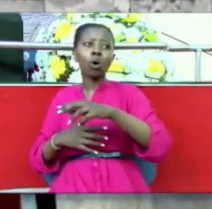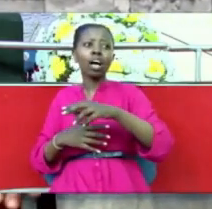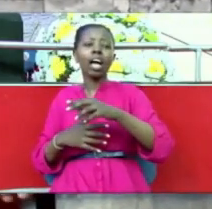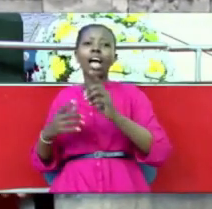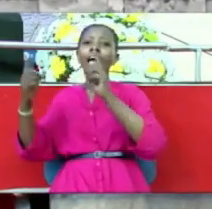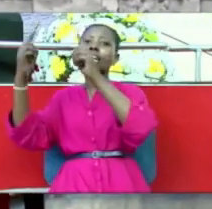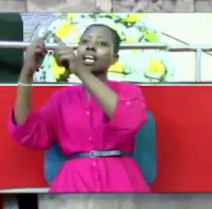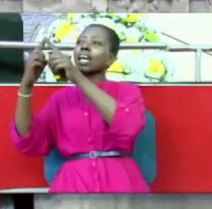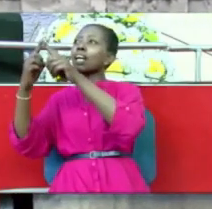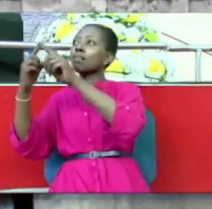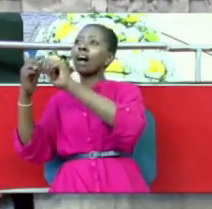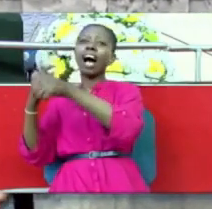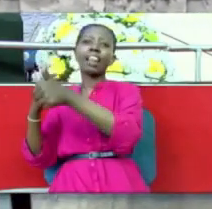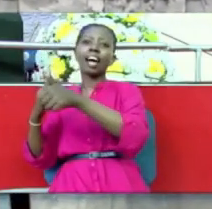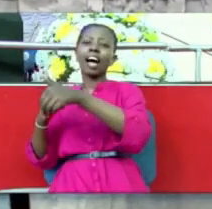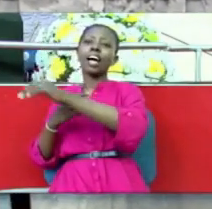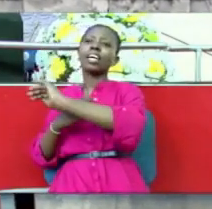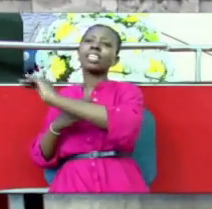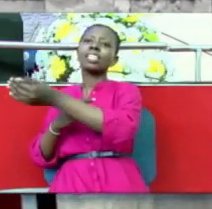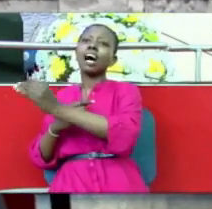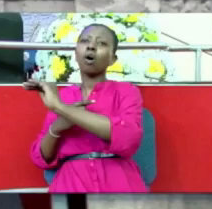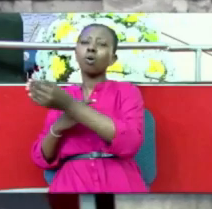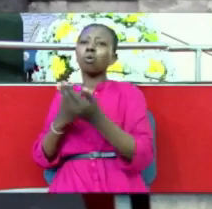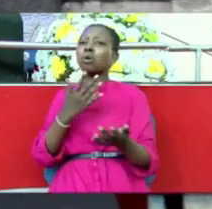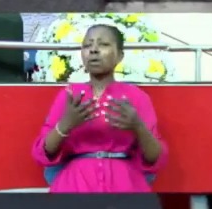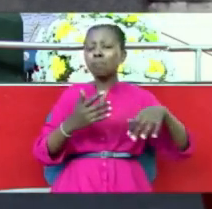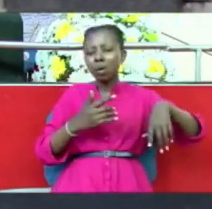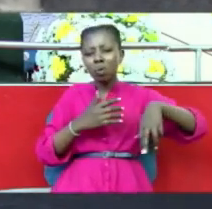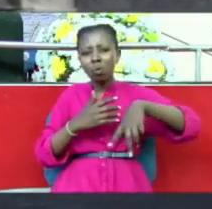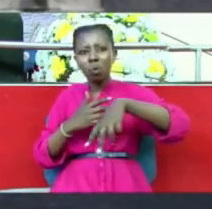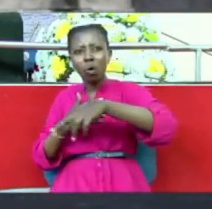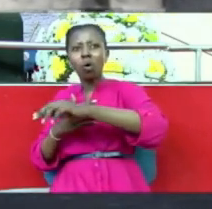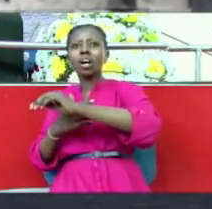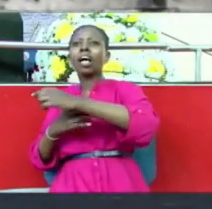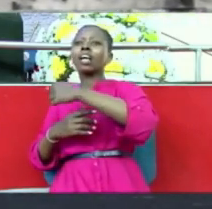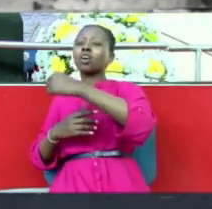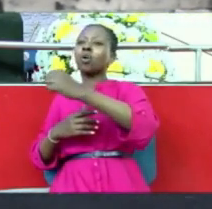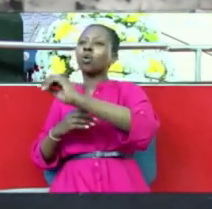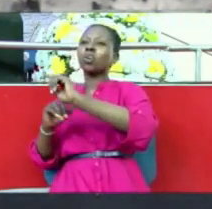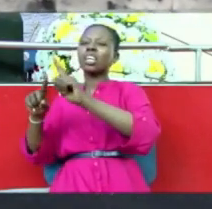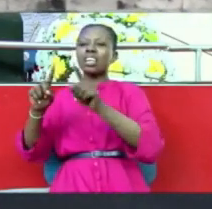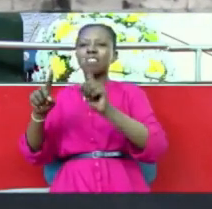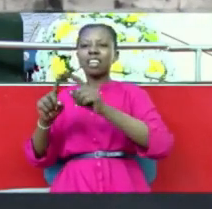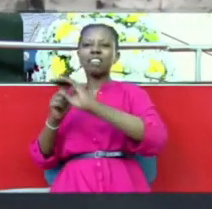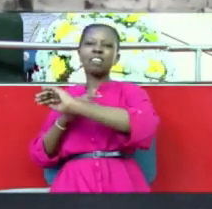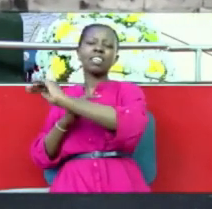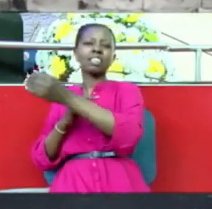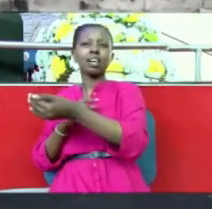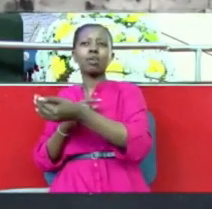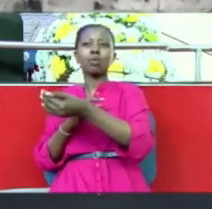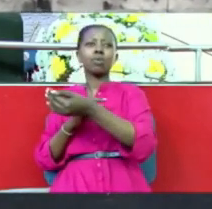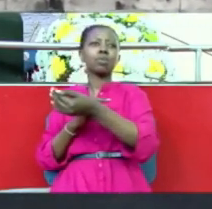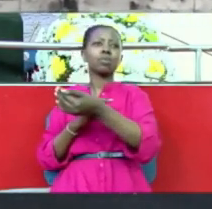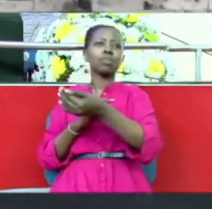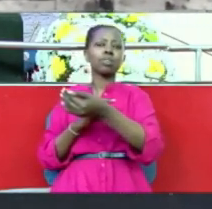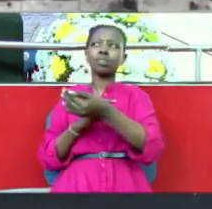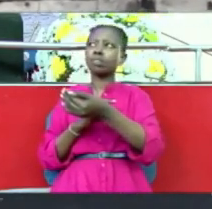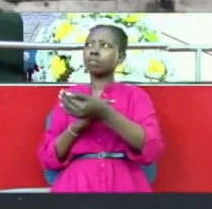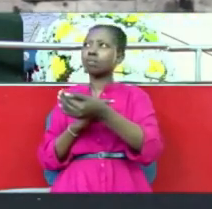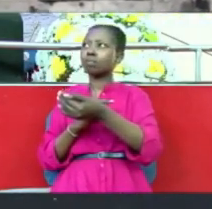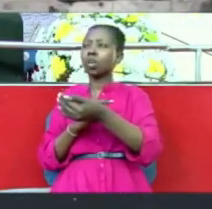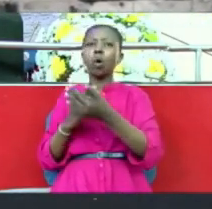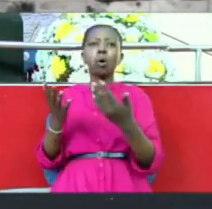Magumu. Aise. Ama nipande Magumu tu niende Kenari. Aise. Ni Magena.